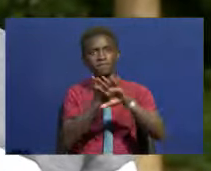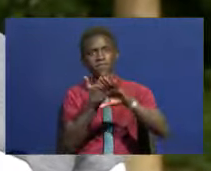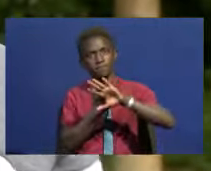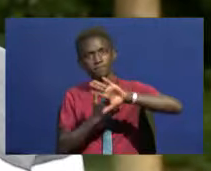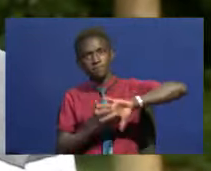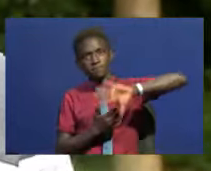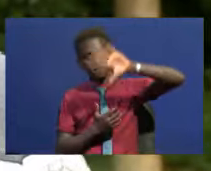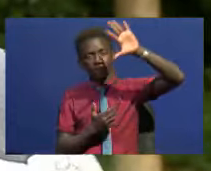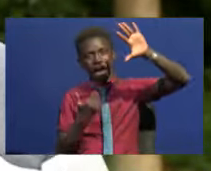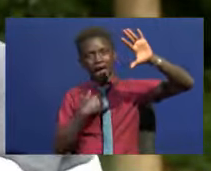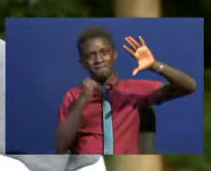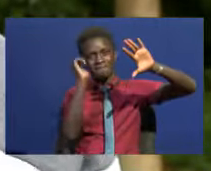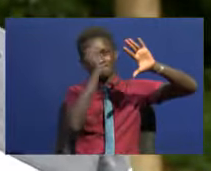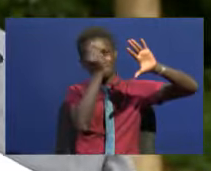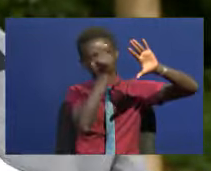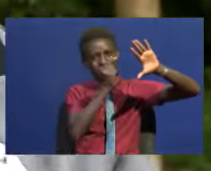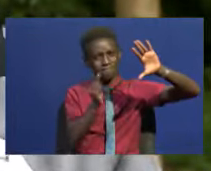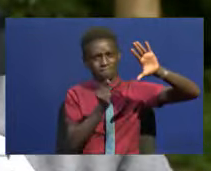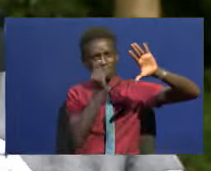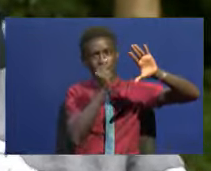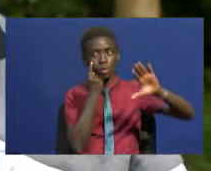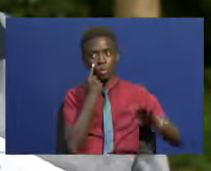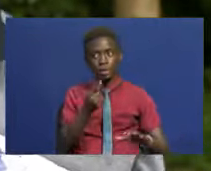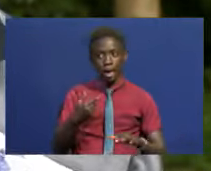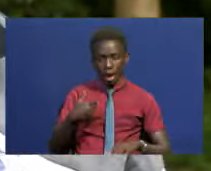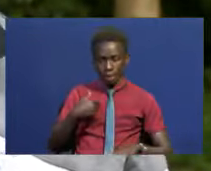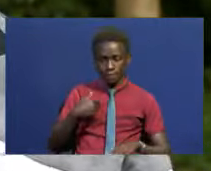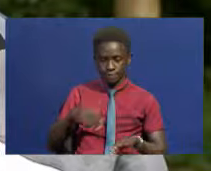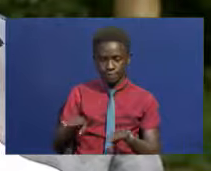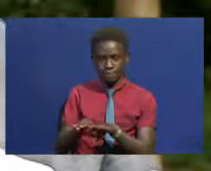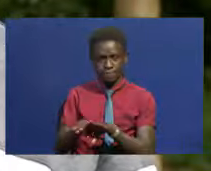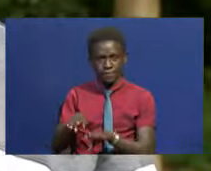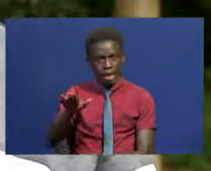shelter. We have pottery shards on the ground of